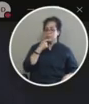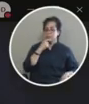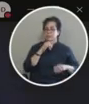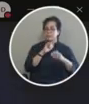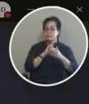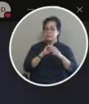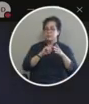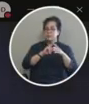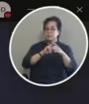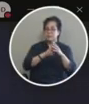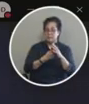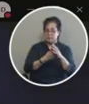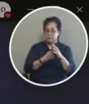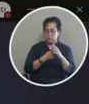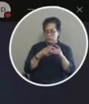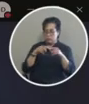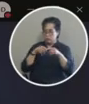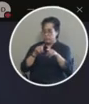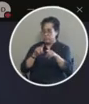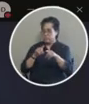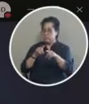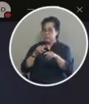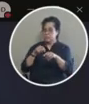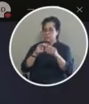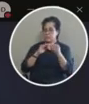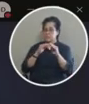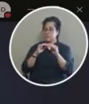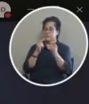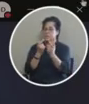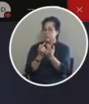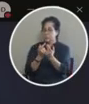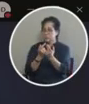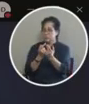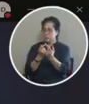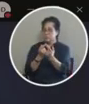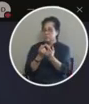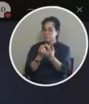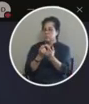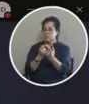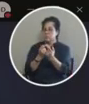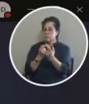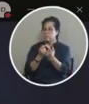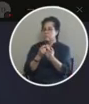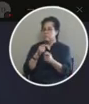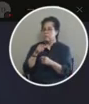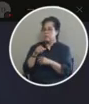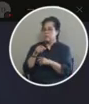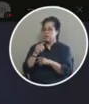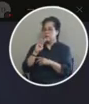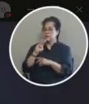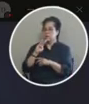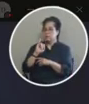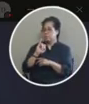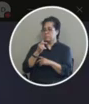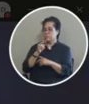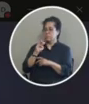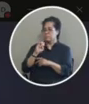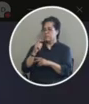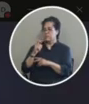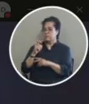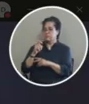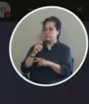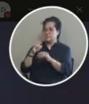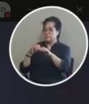at the beginning or during the city council taking up the baseball stadium, I